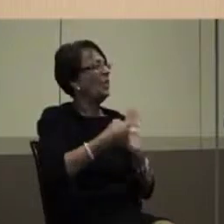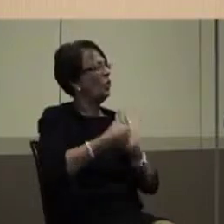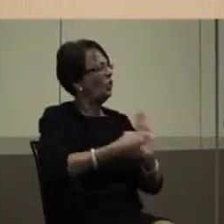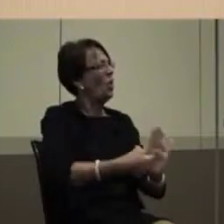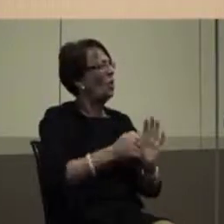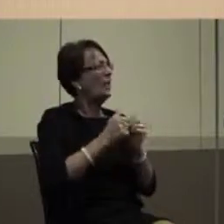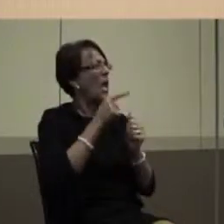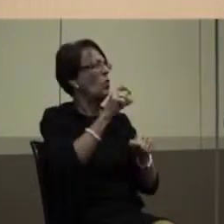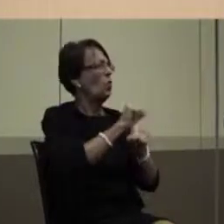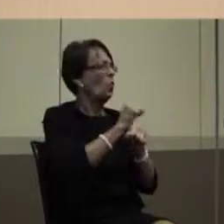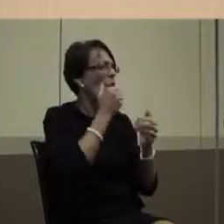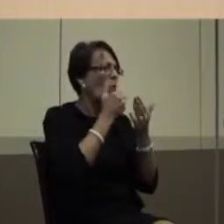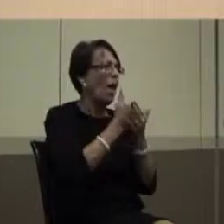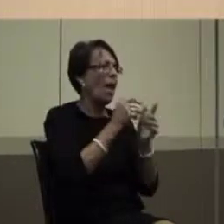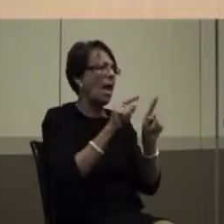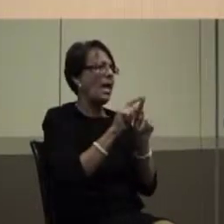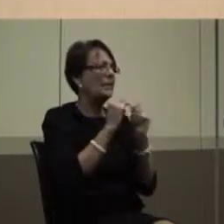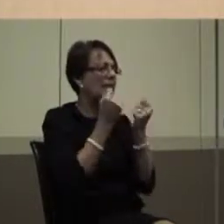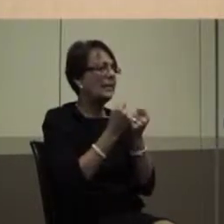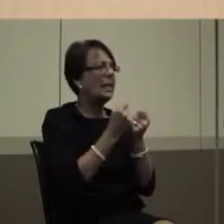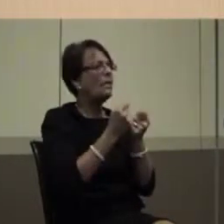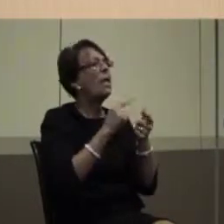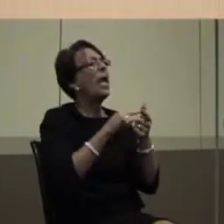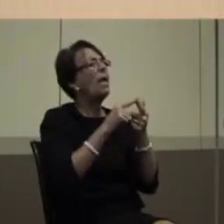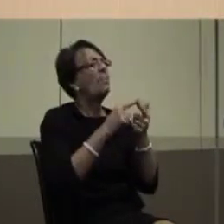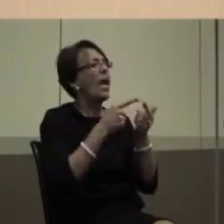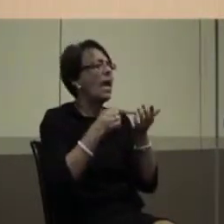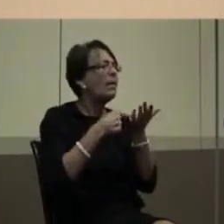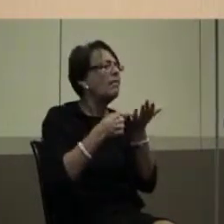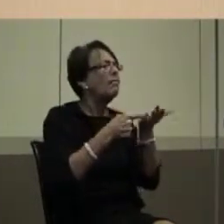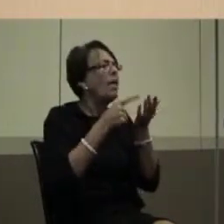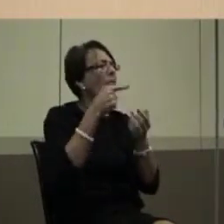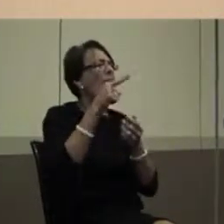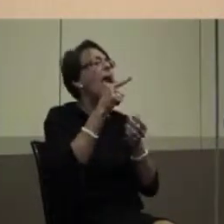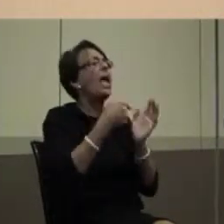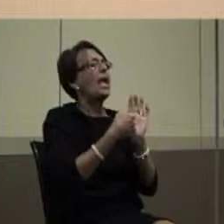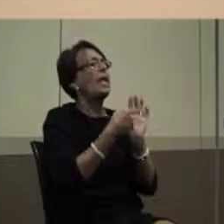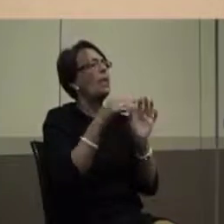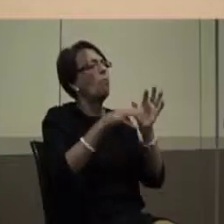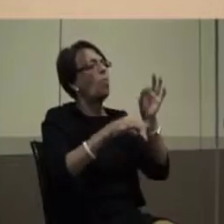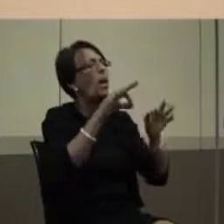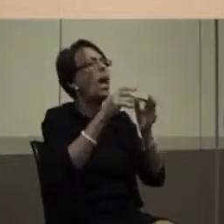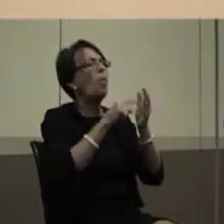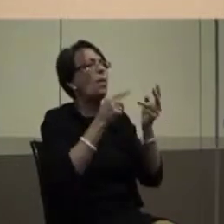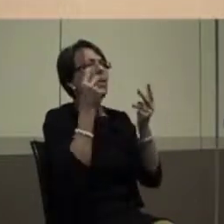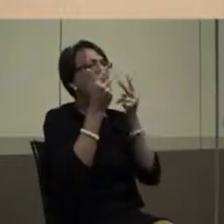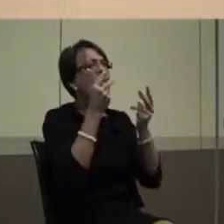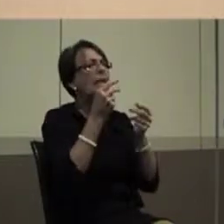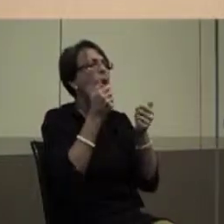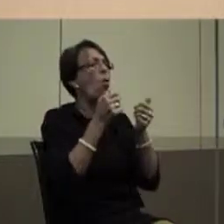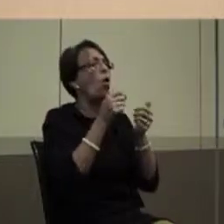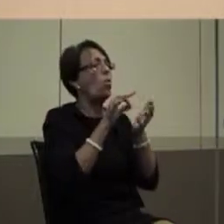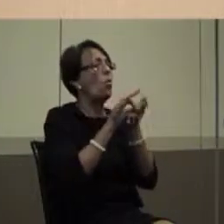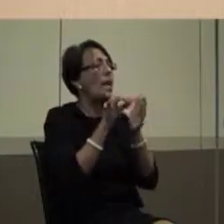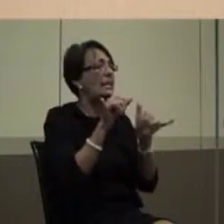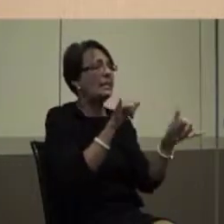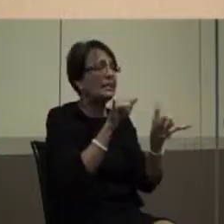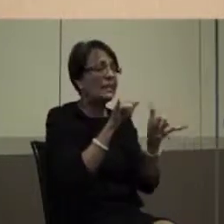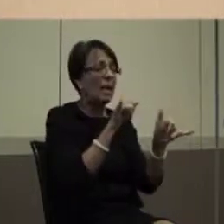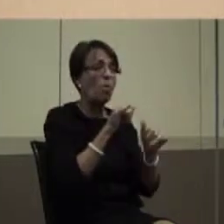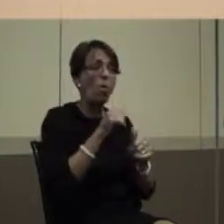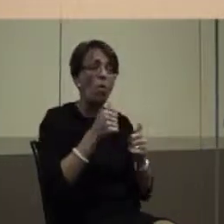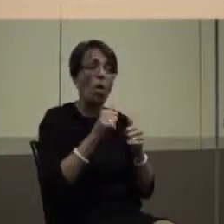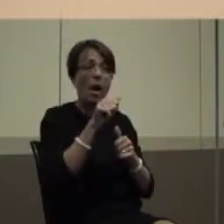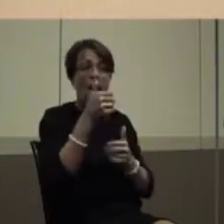working well as a team. And we start having them point out some things they see where their ratings are the same. And then, are there some other things you see that